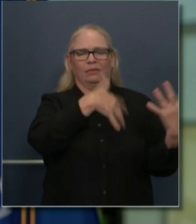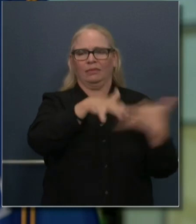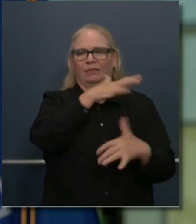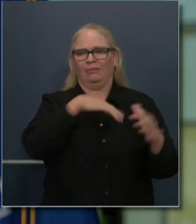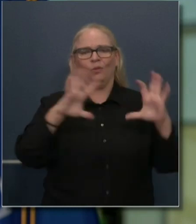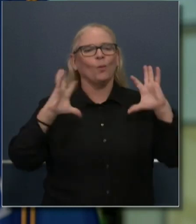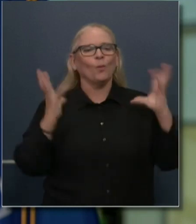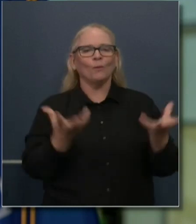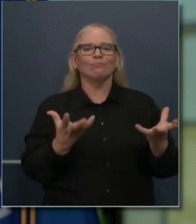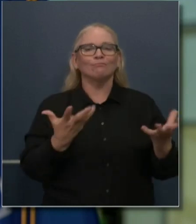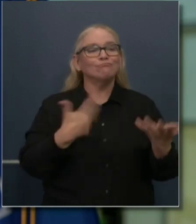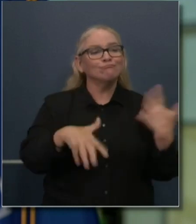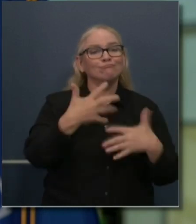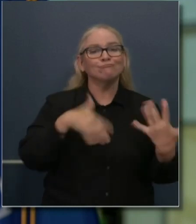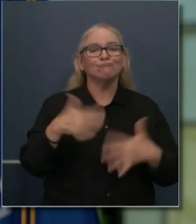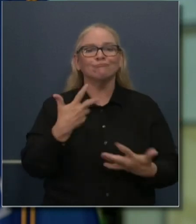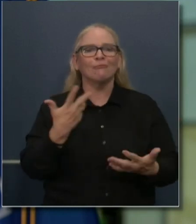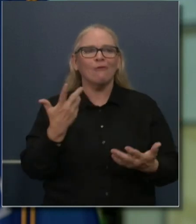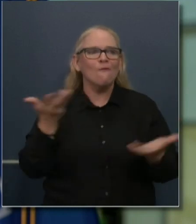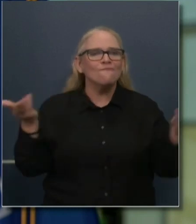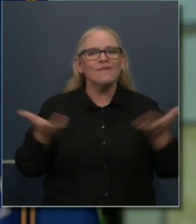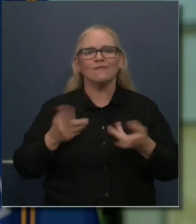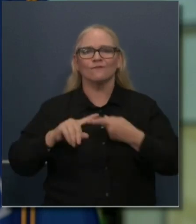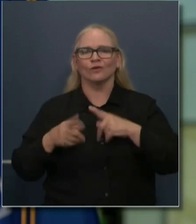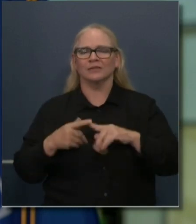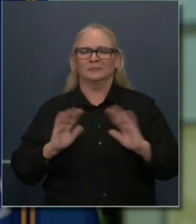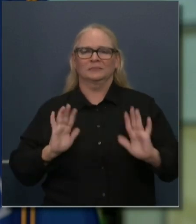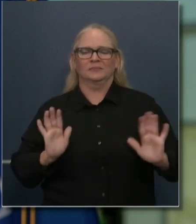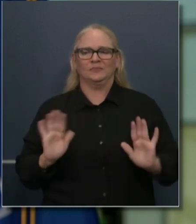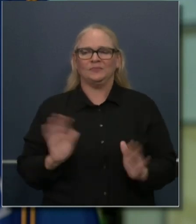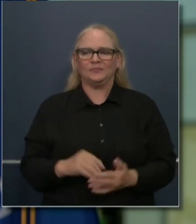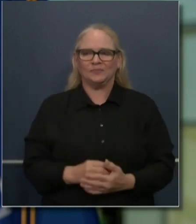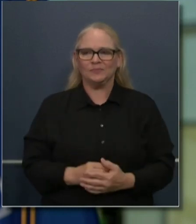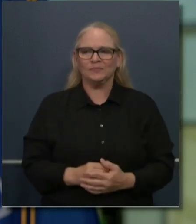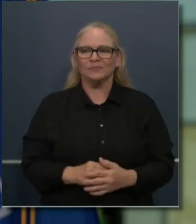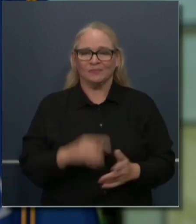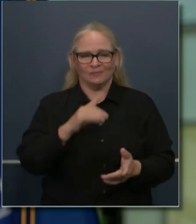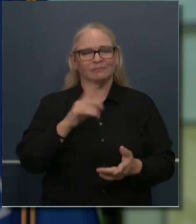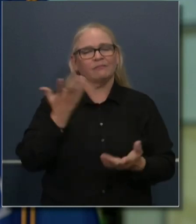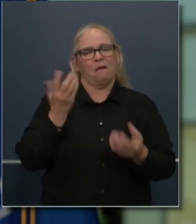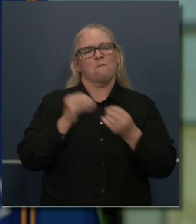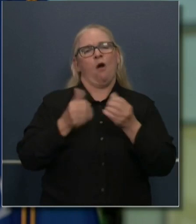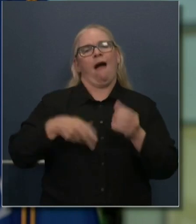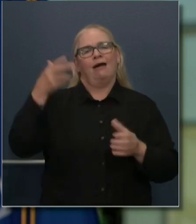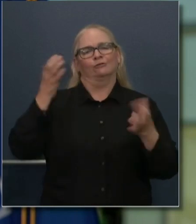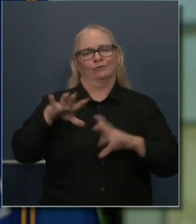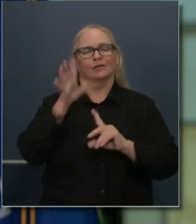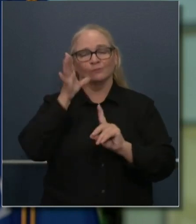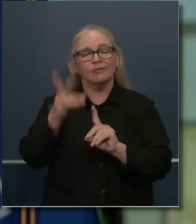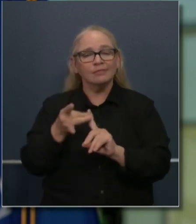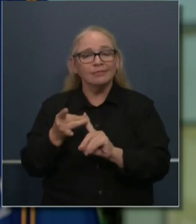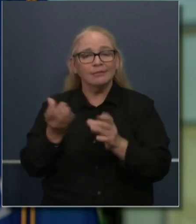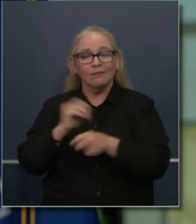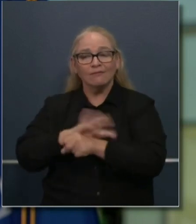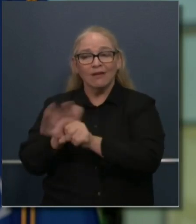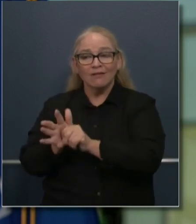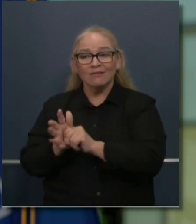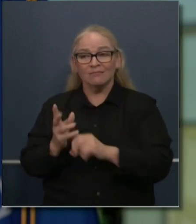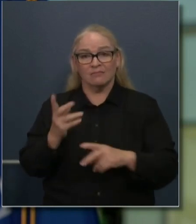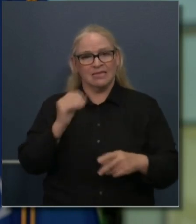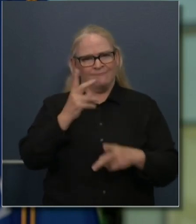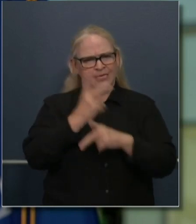crowds. You are very likely to significantly reduce the spread of this virus, including your